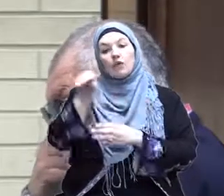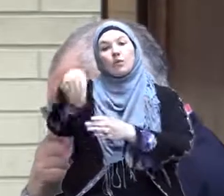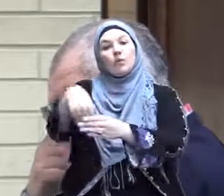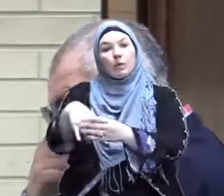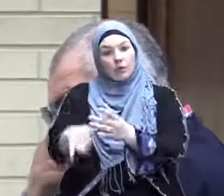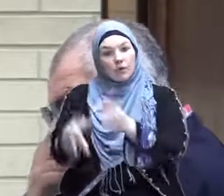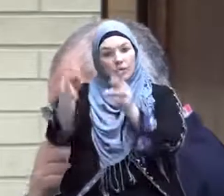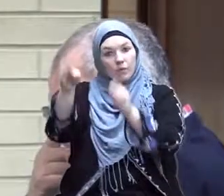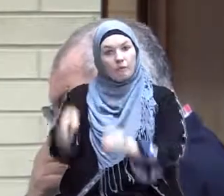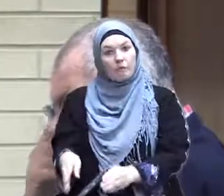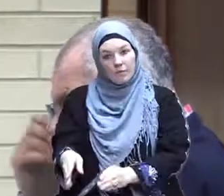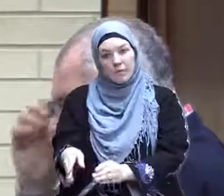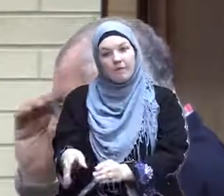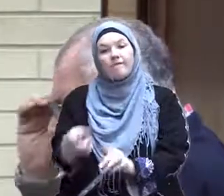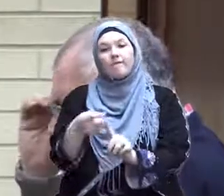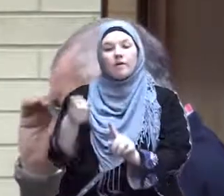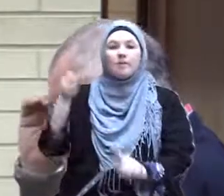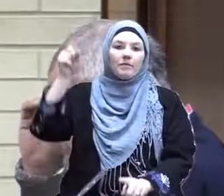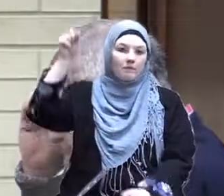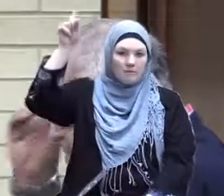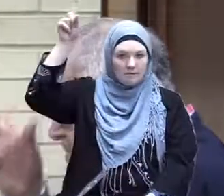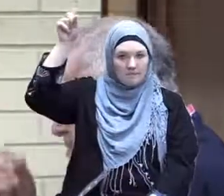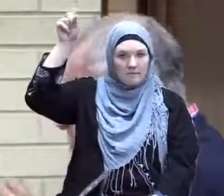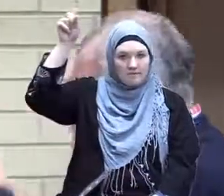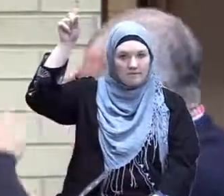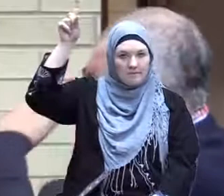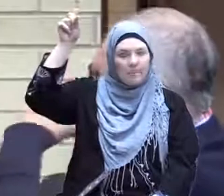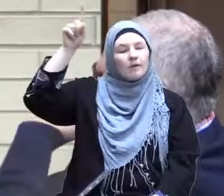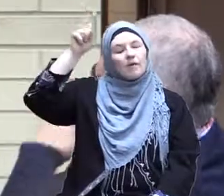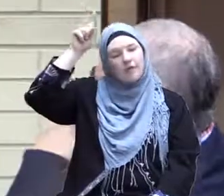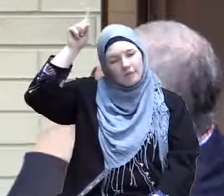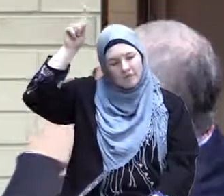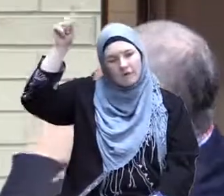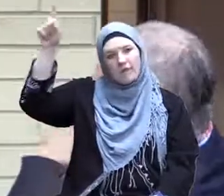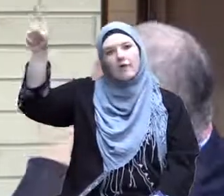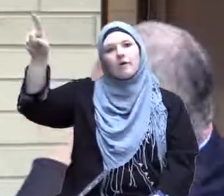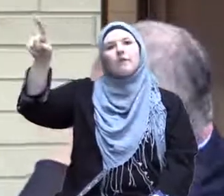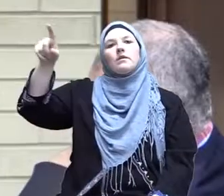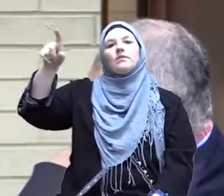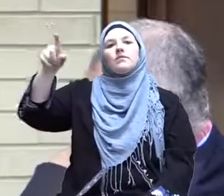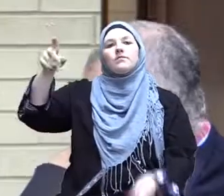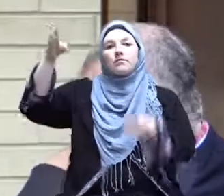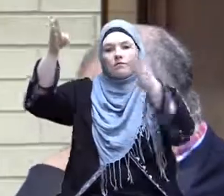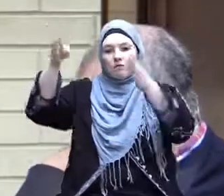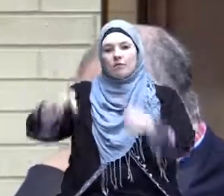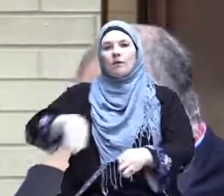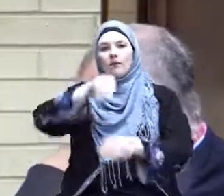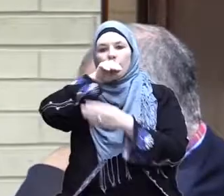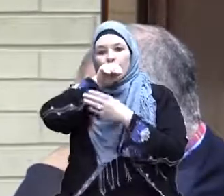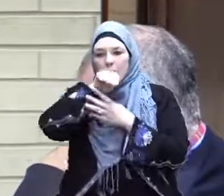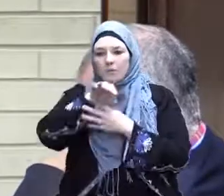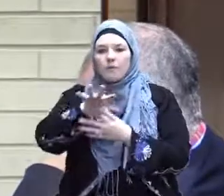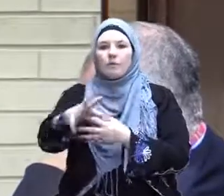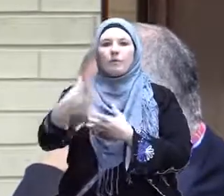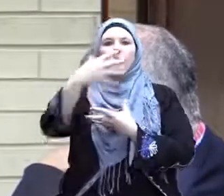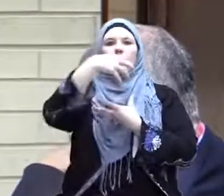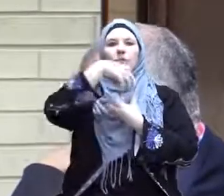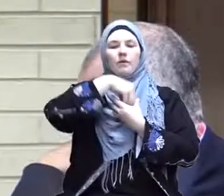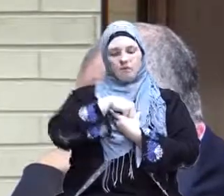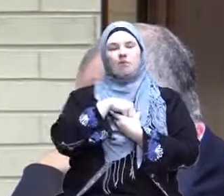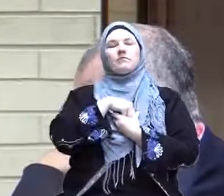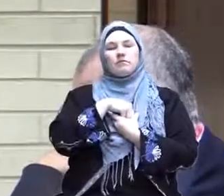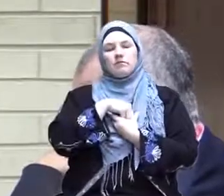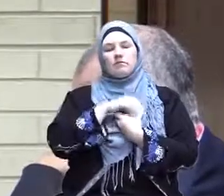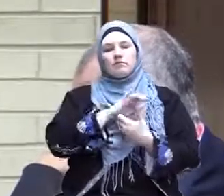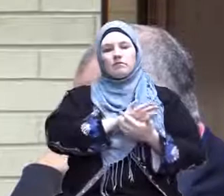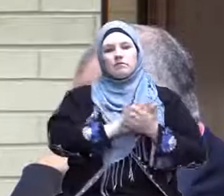him has come from Allah. Allah subhanahu wa ta'ala has breathed into our creation, into the mud that